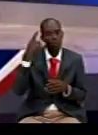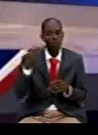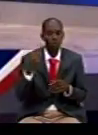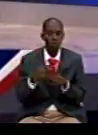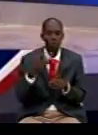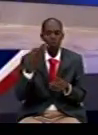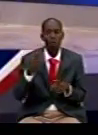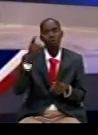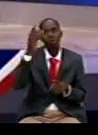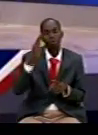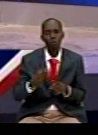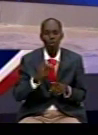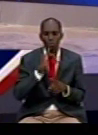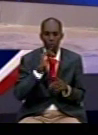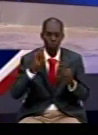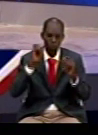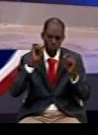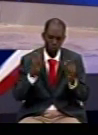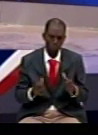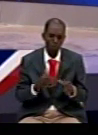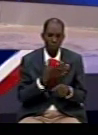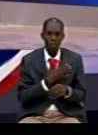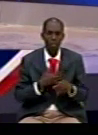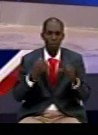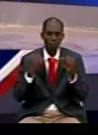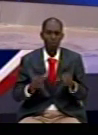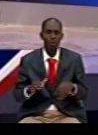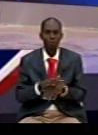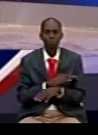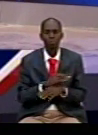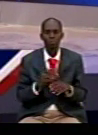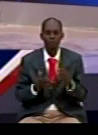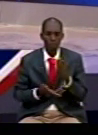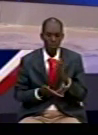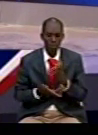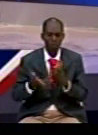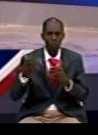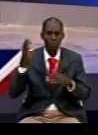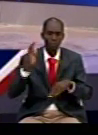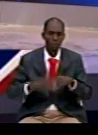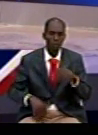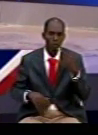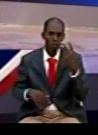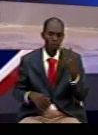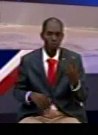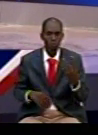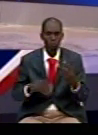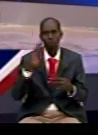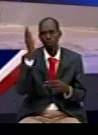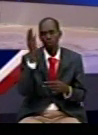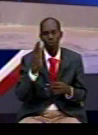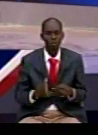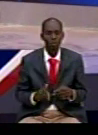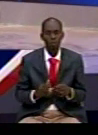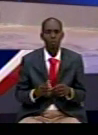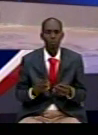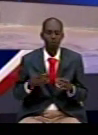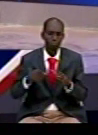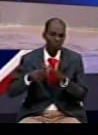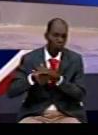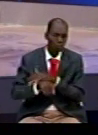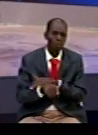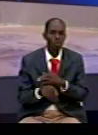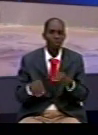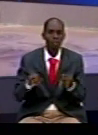quick and powerful, sharper than any two-edged sword, piercing even to the